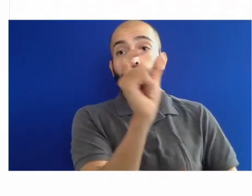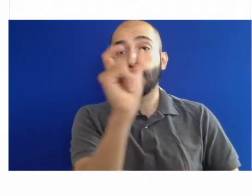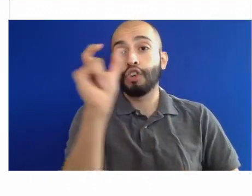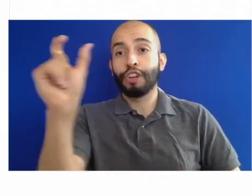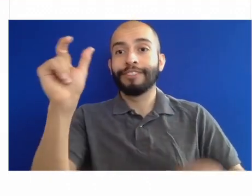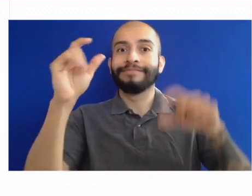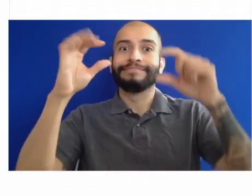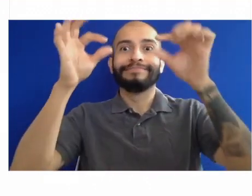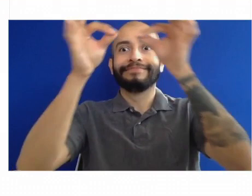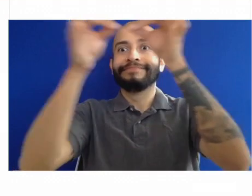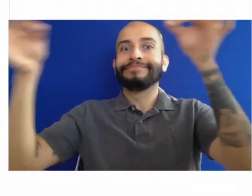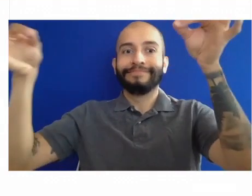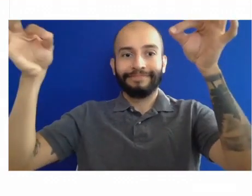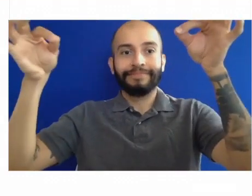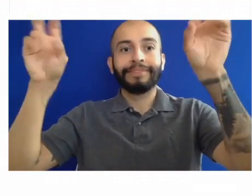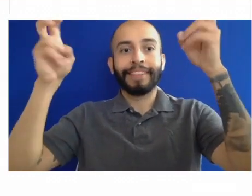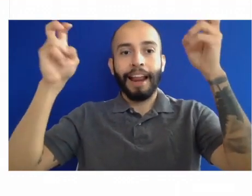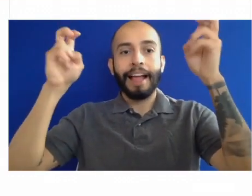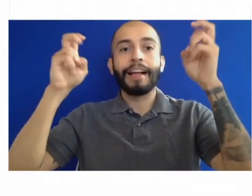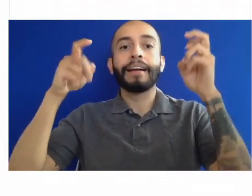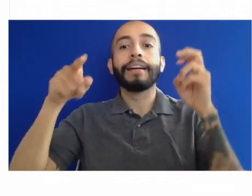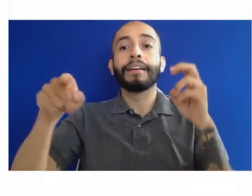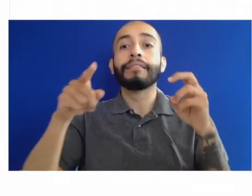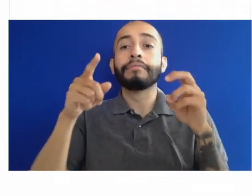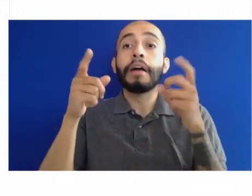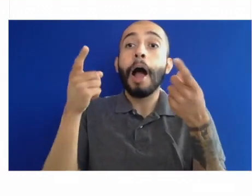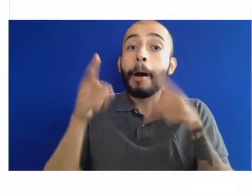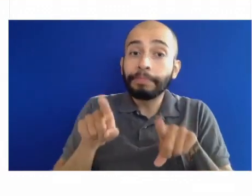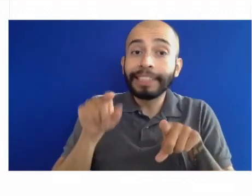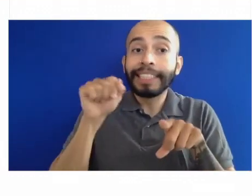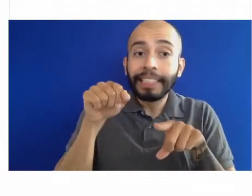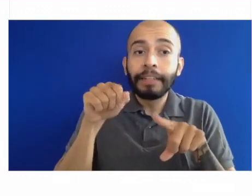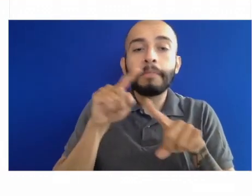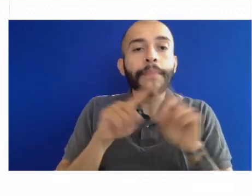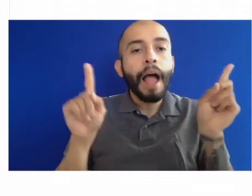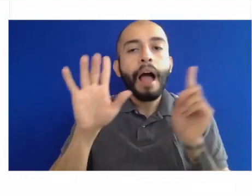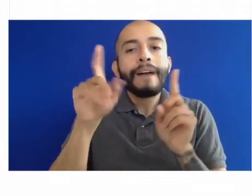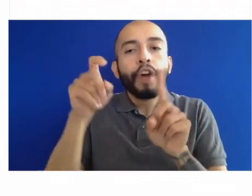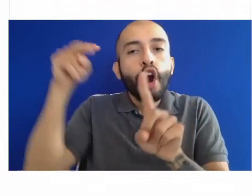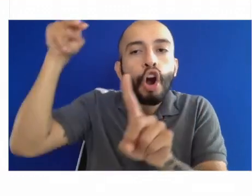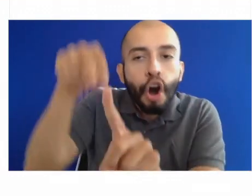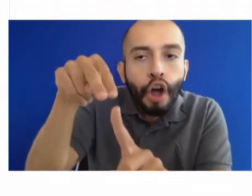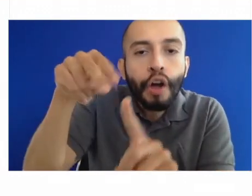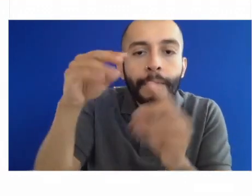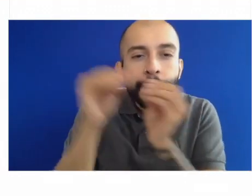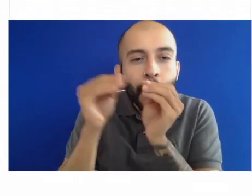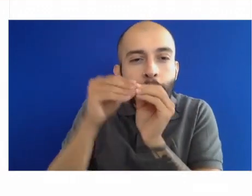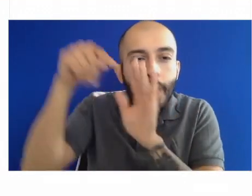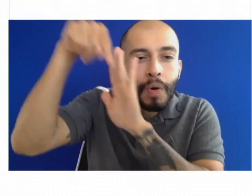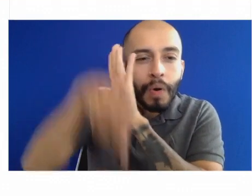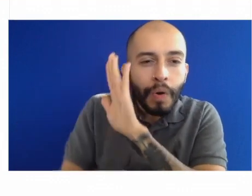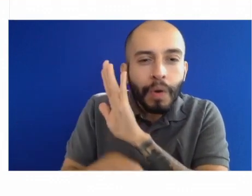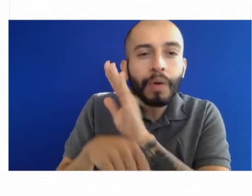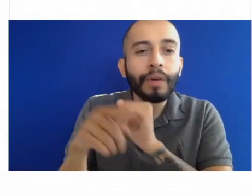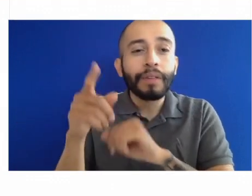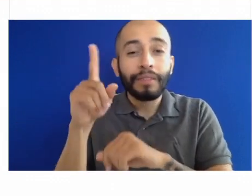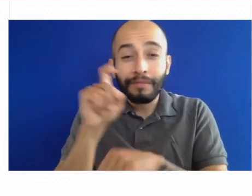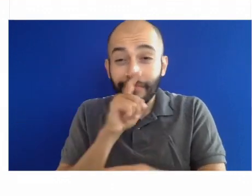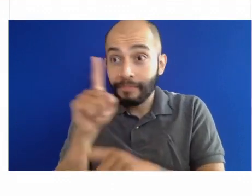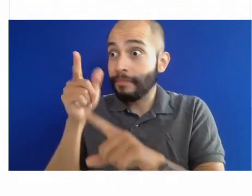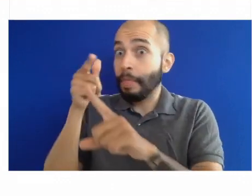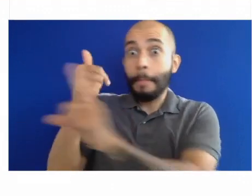because he got vaccinated, that's not true, or at least there's no evidence of that. So here you have a big problem, right? Because you're not